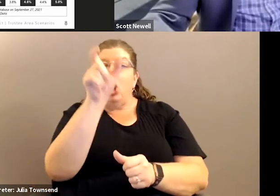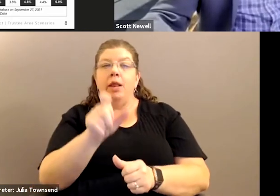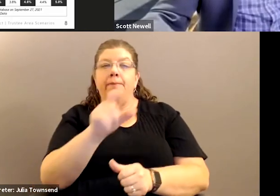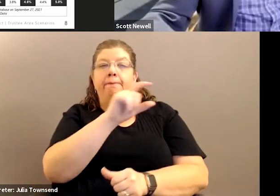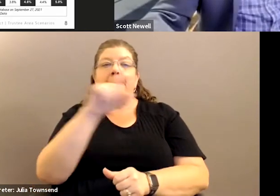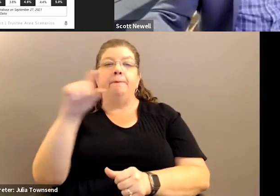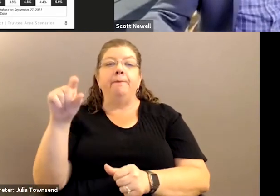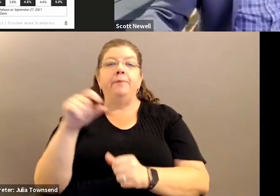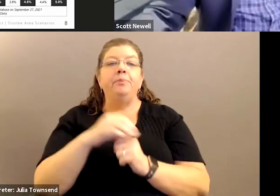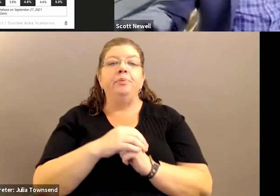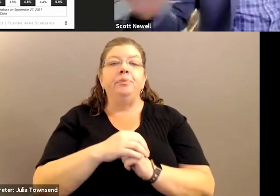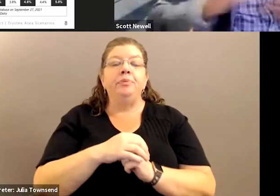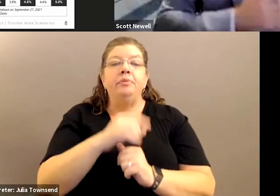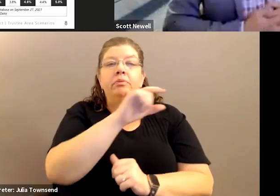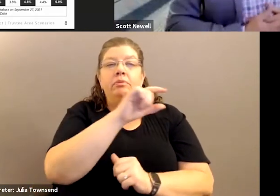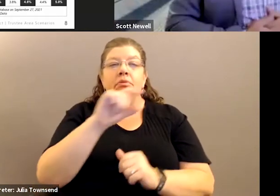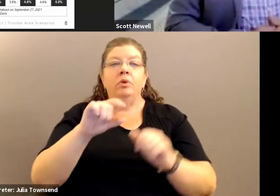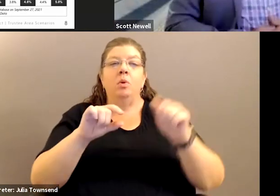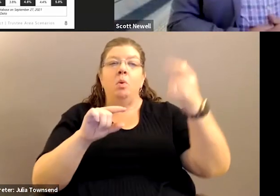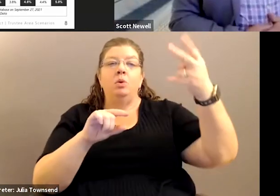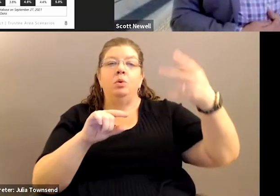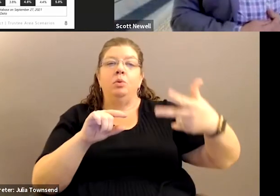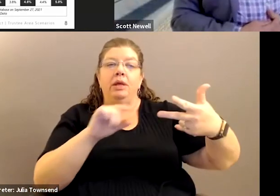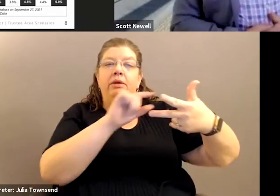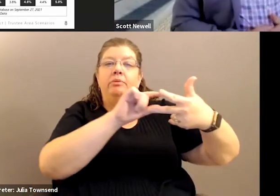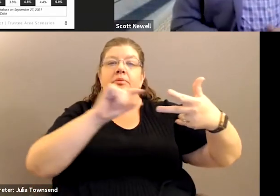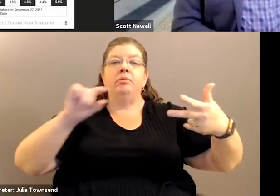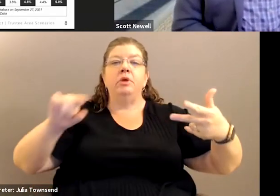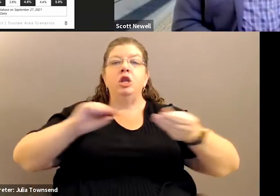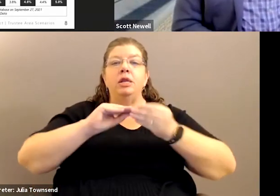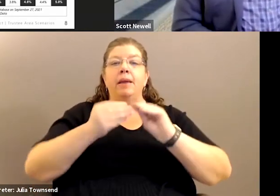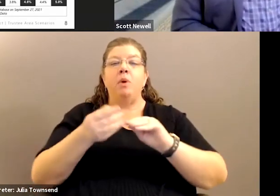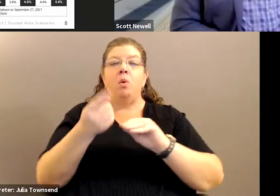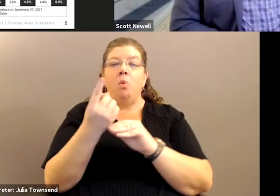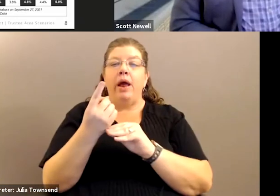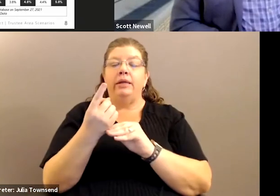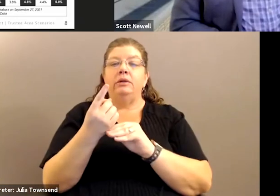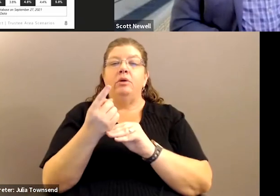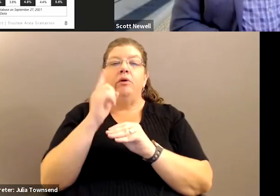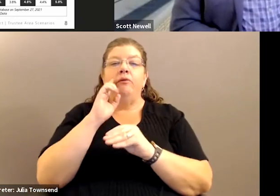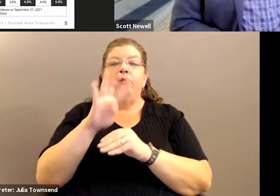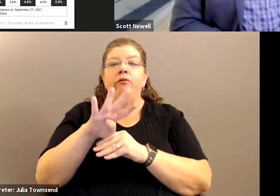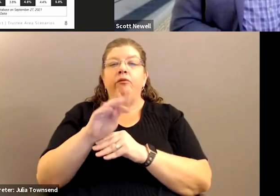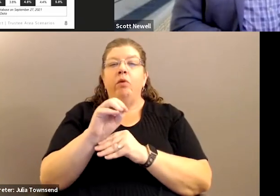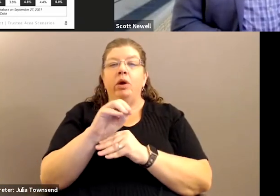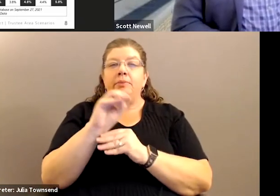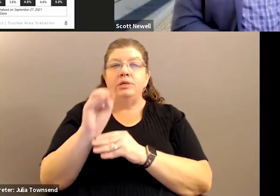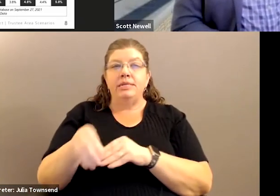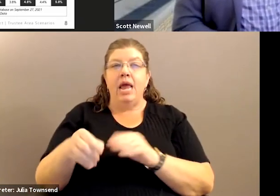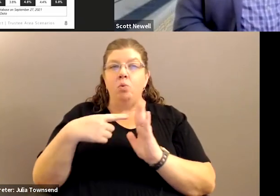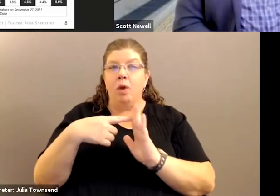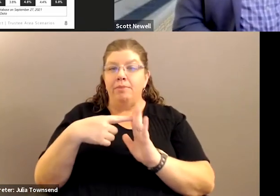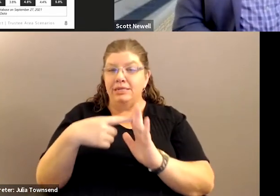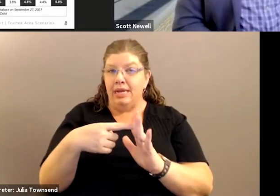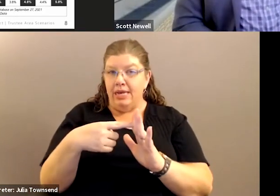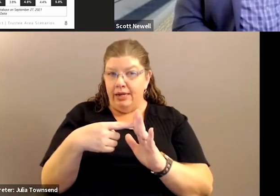you look at this scenario here you've got trustee voting area number one with 40 representation